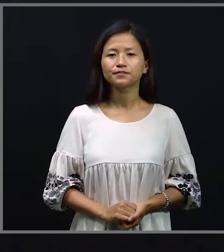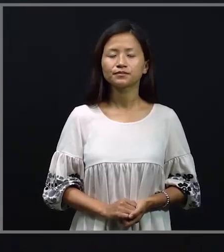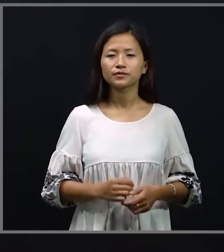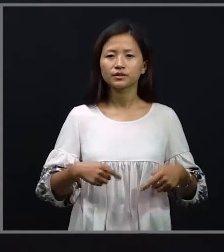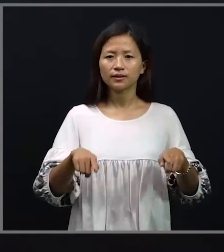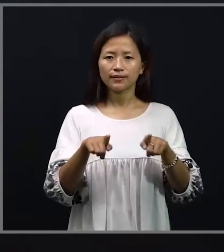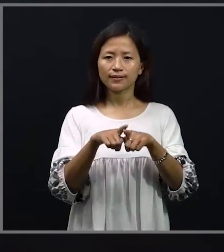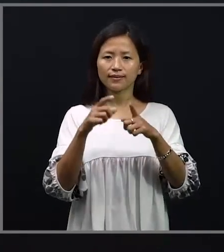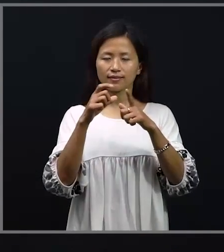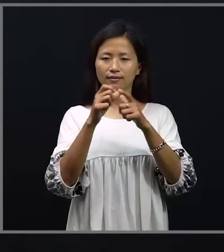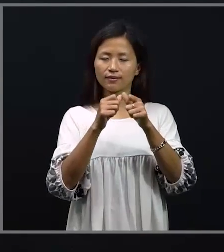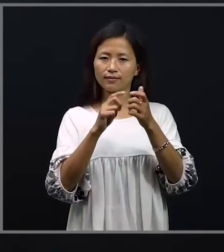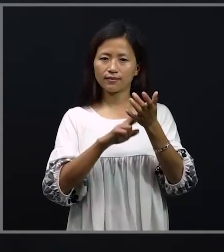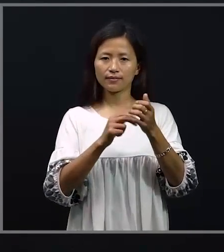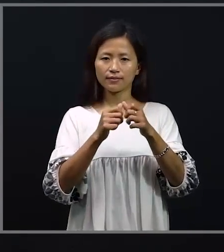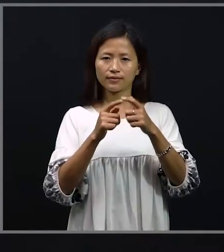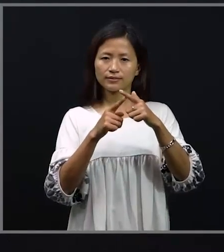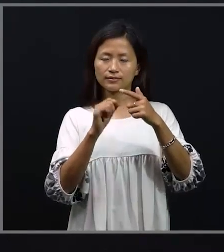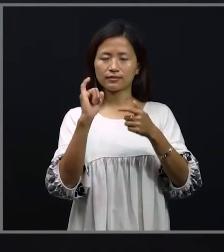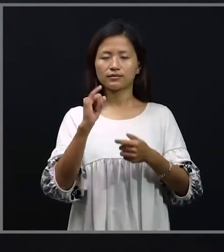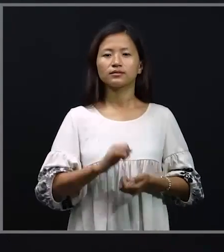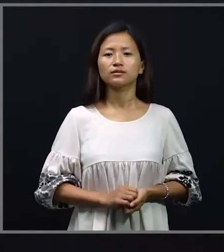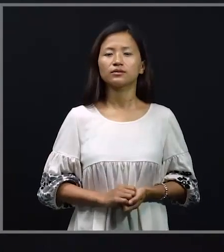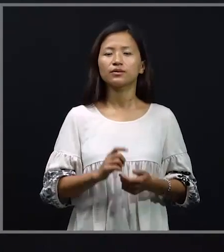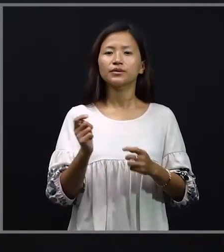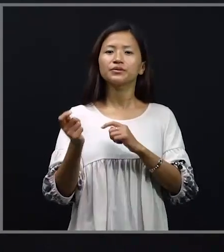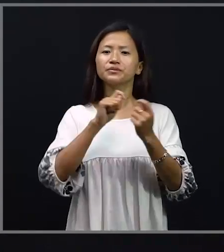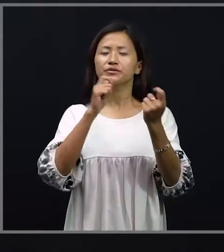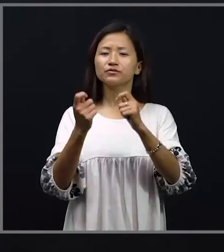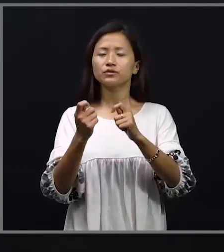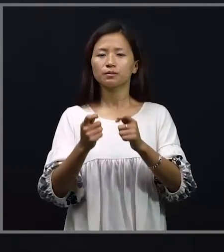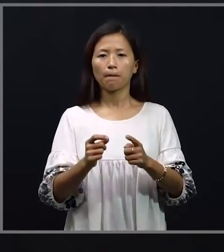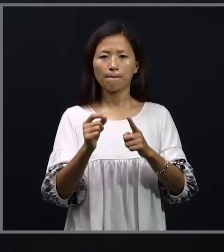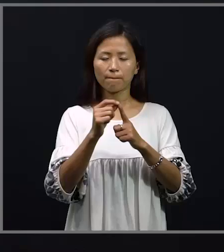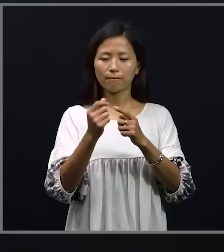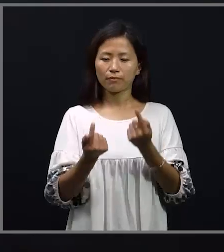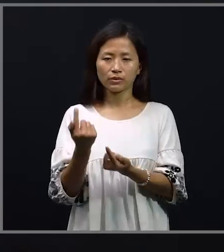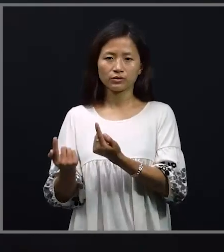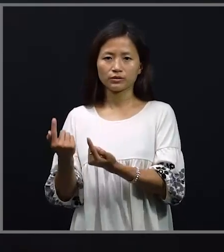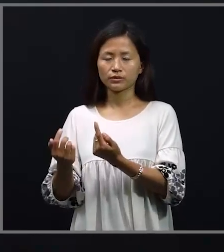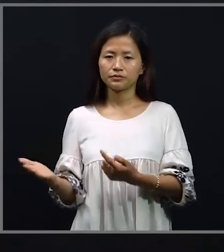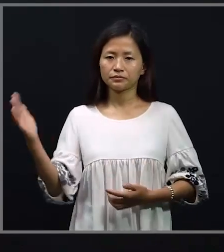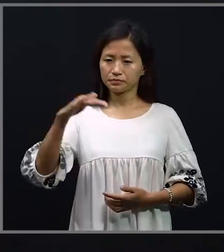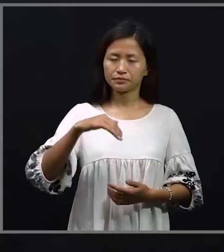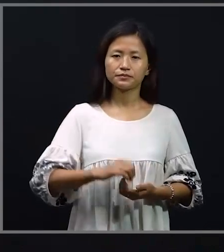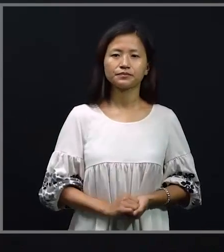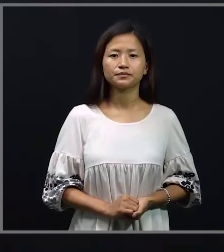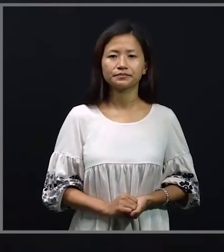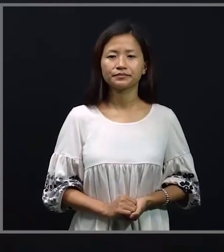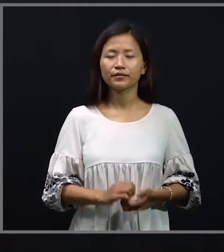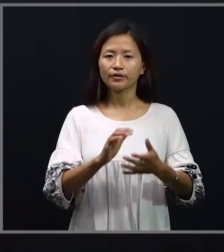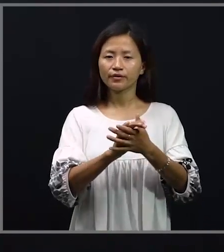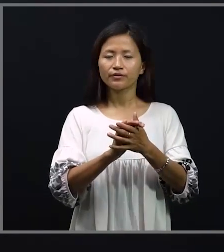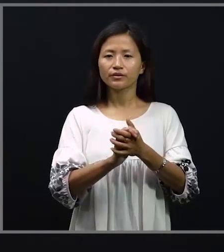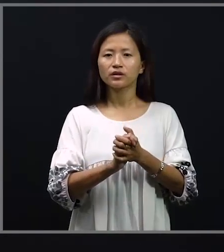and Dhananiti. Okay, those were the terms they used for political. Here we'll give a special reference